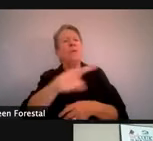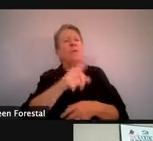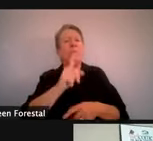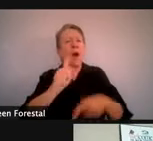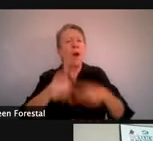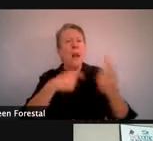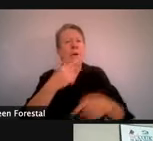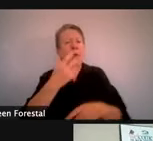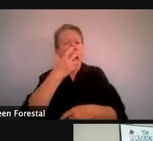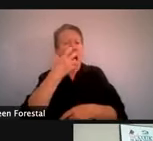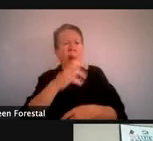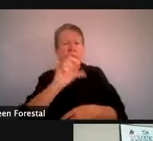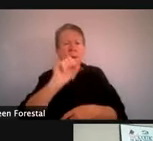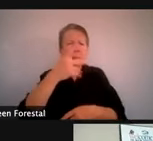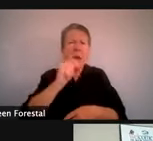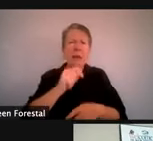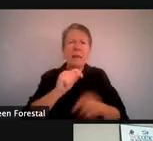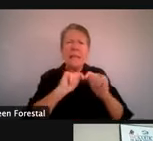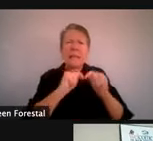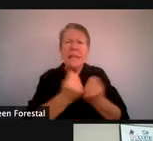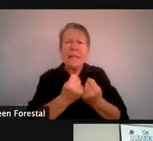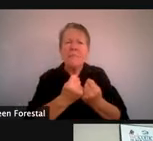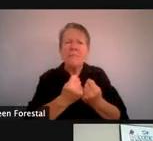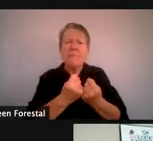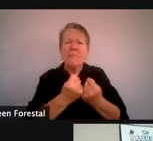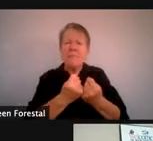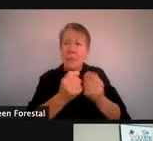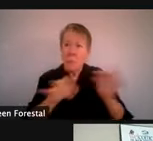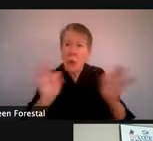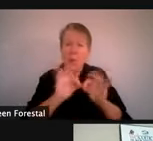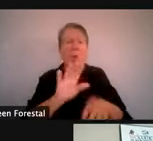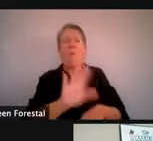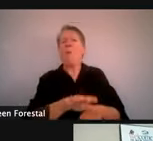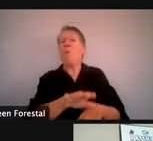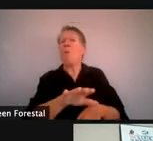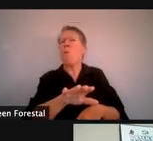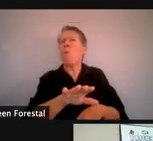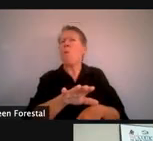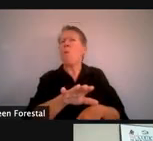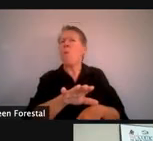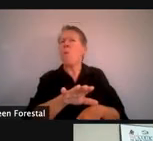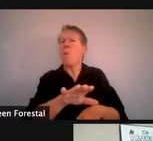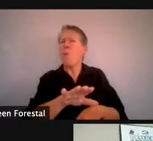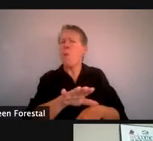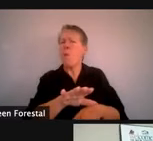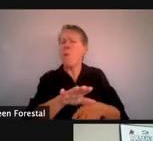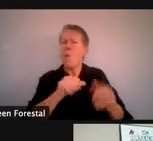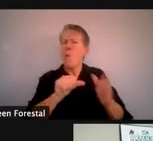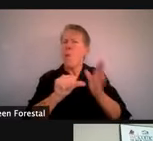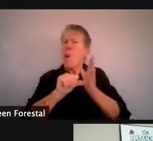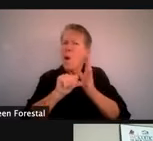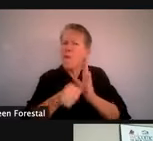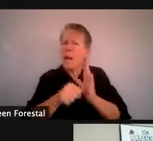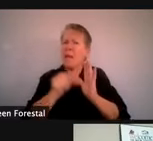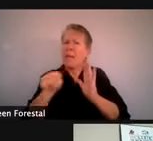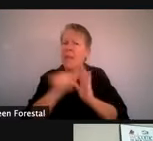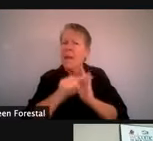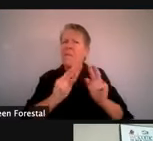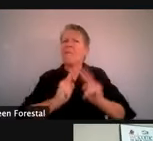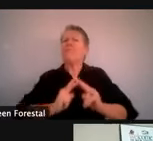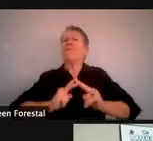we're making a lot out of what Lakewood looks like, but it's worth reiterating that. They're doing their work right now, working with the local health authorities, with